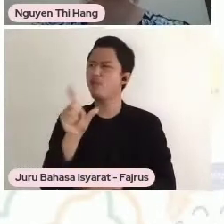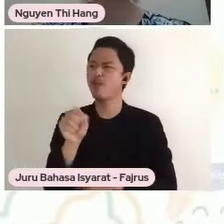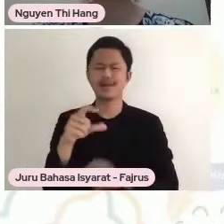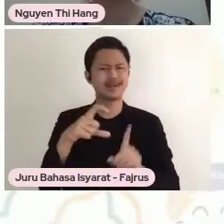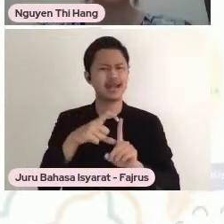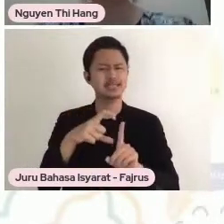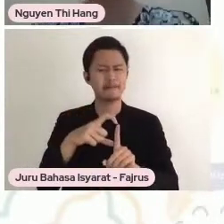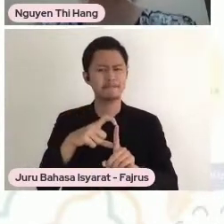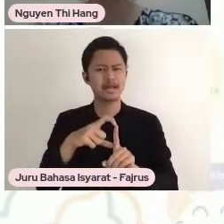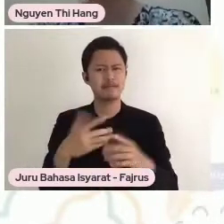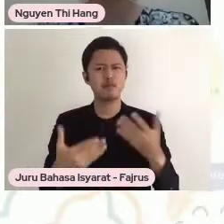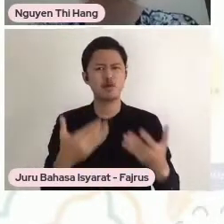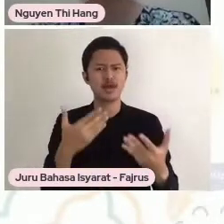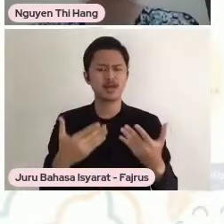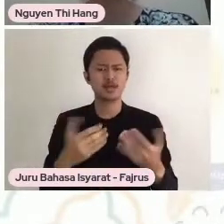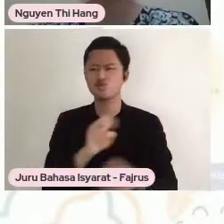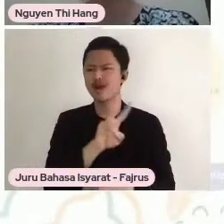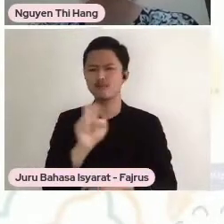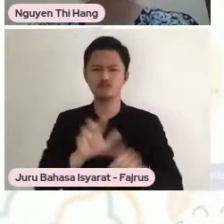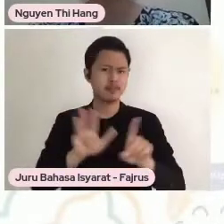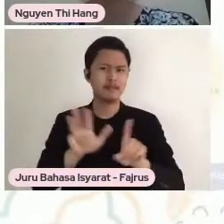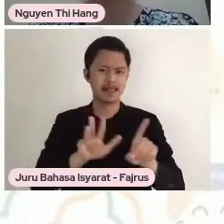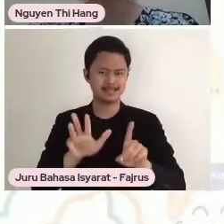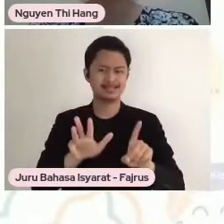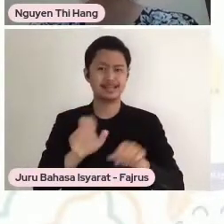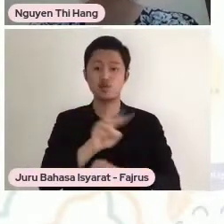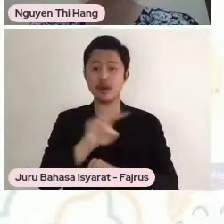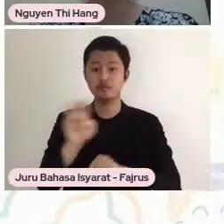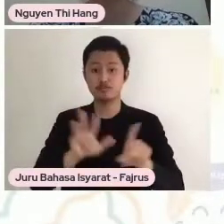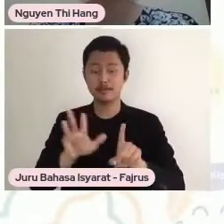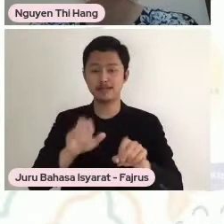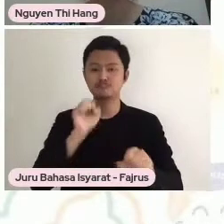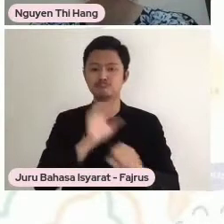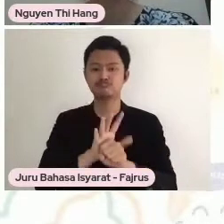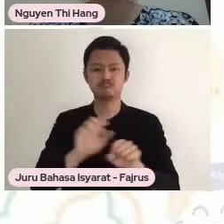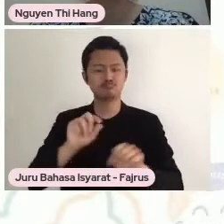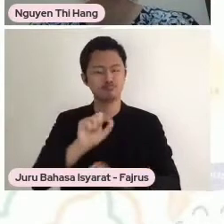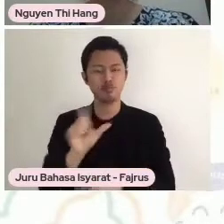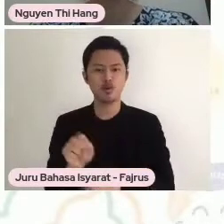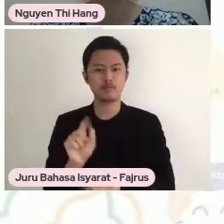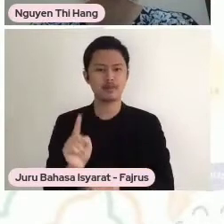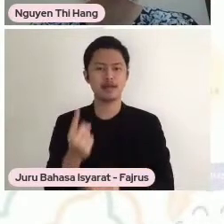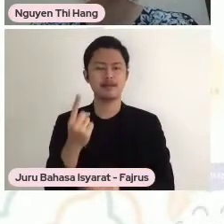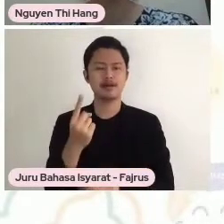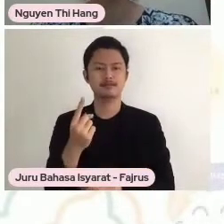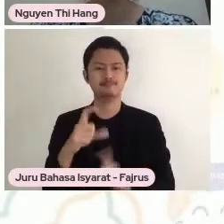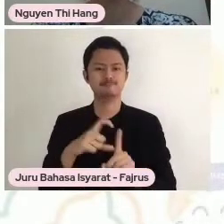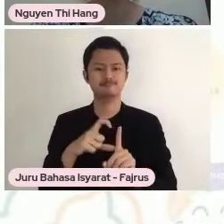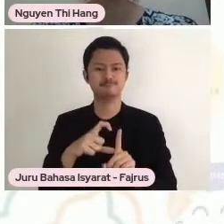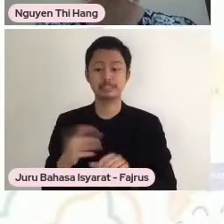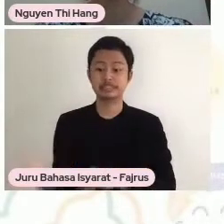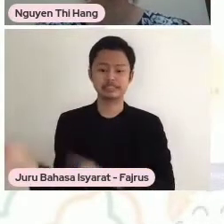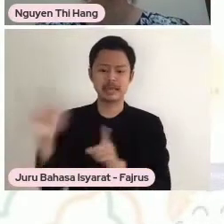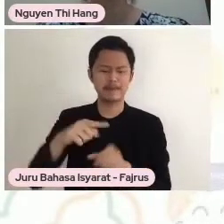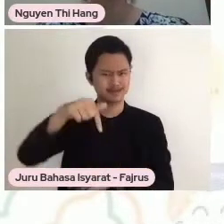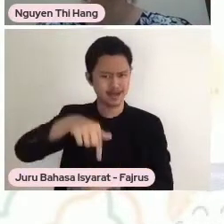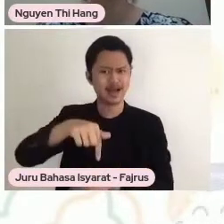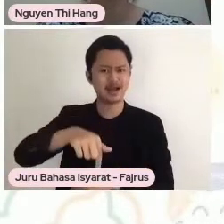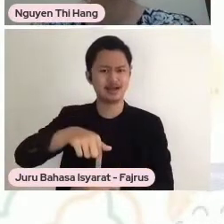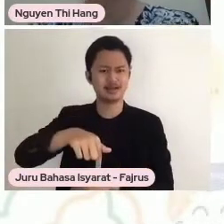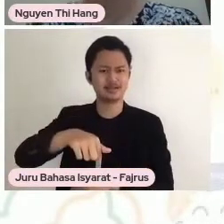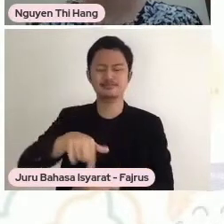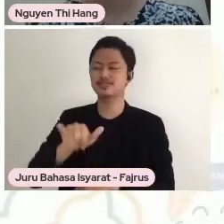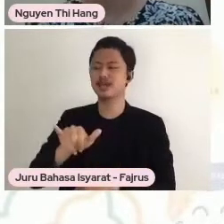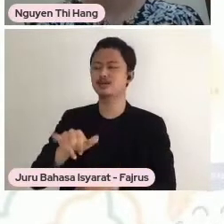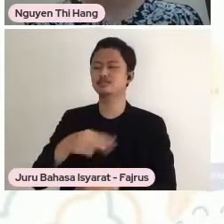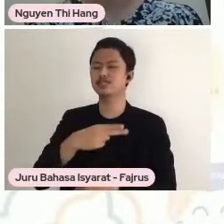2019. until now. Ya, pandemik yang